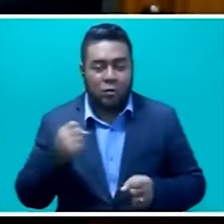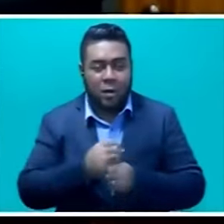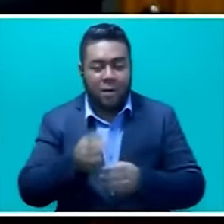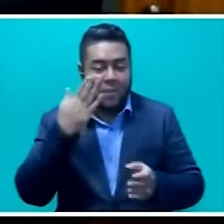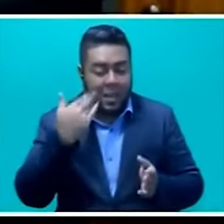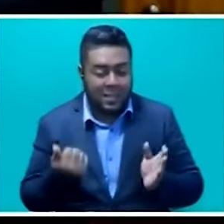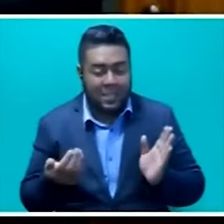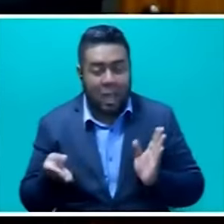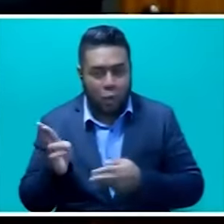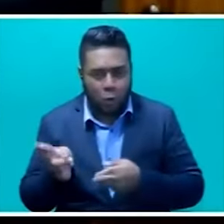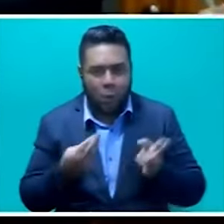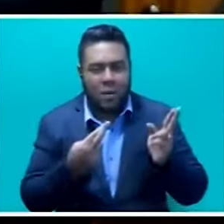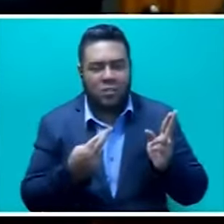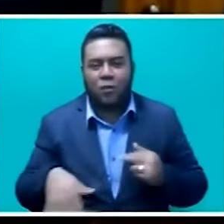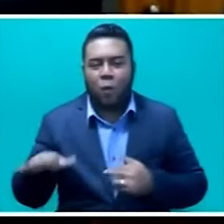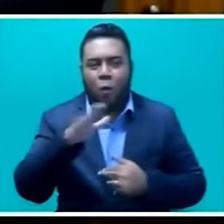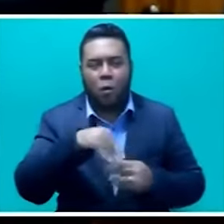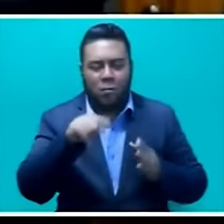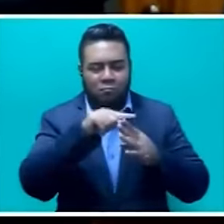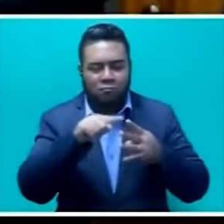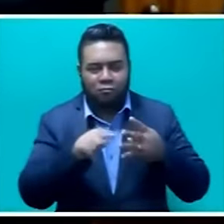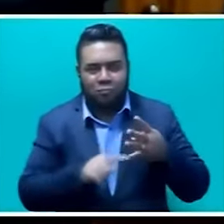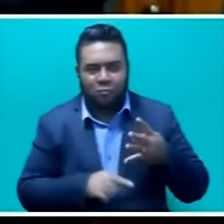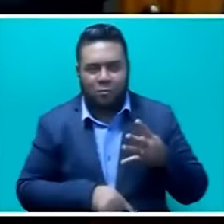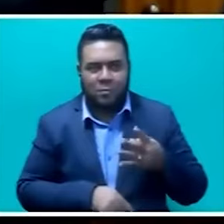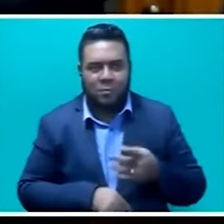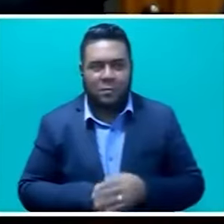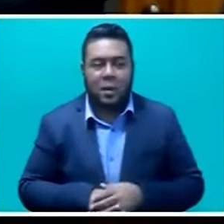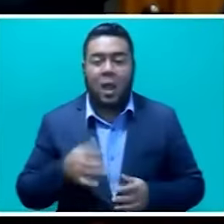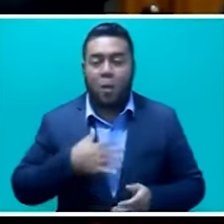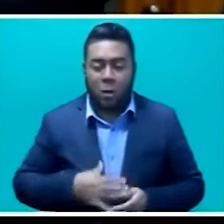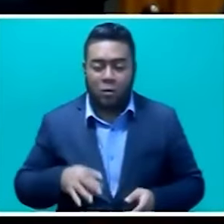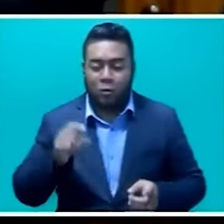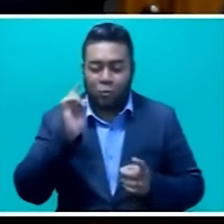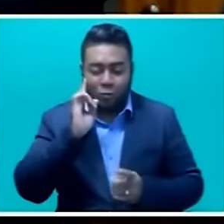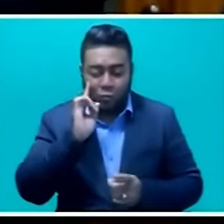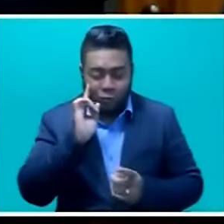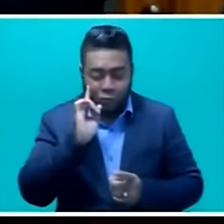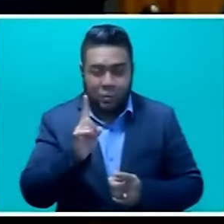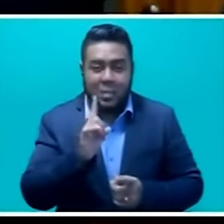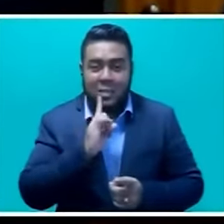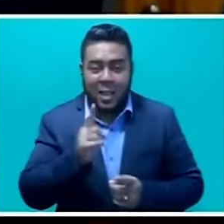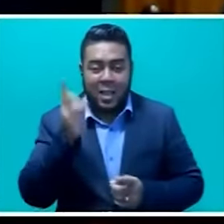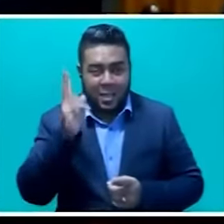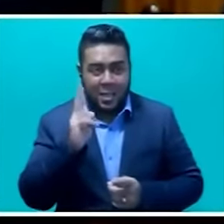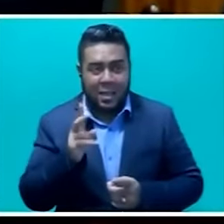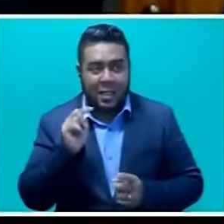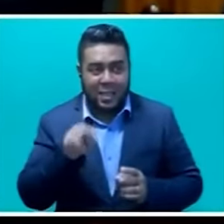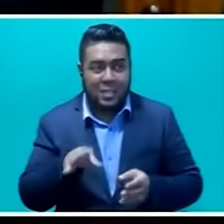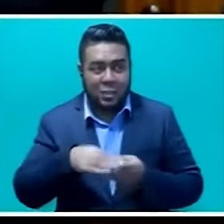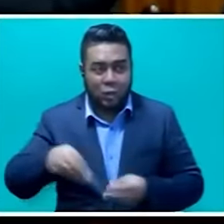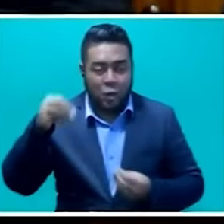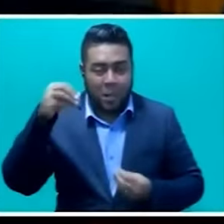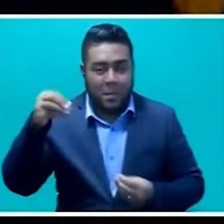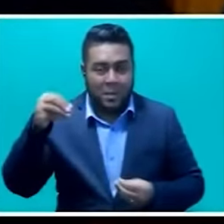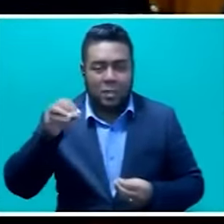recommendations across all settings and sectors. I want to emphasize, Honourable Speaker, that this document is not